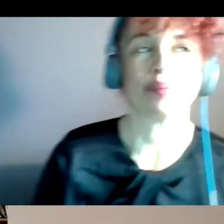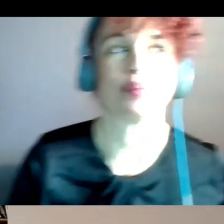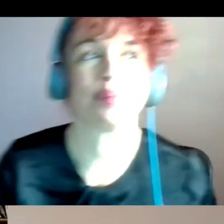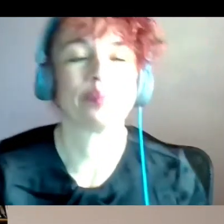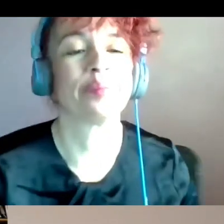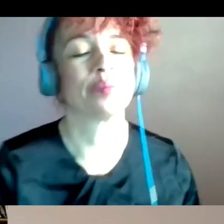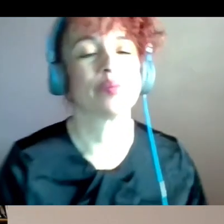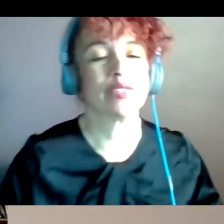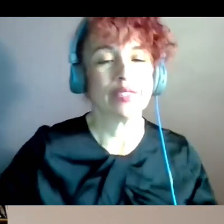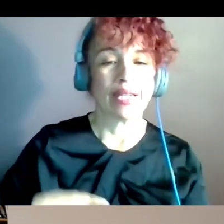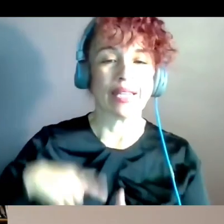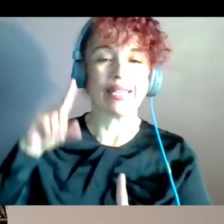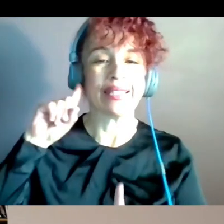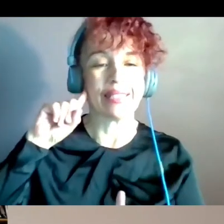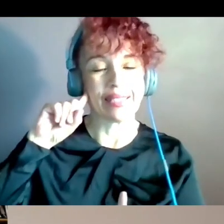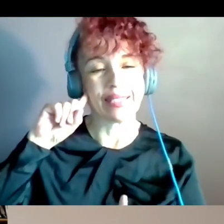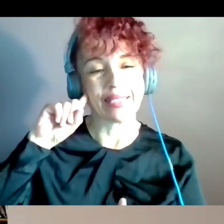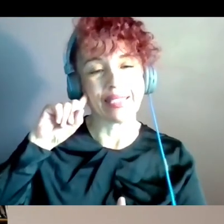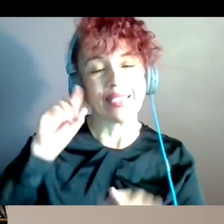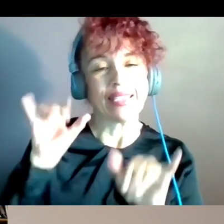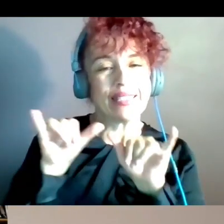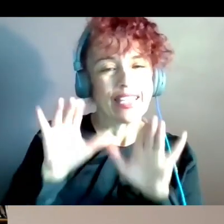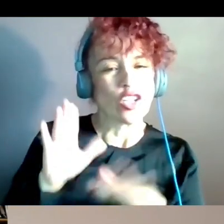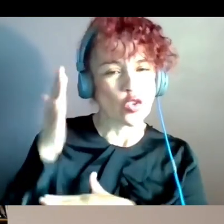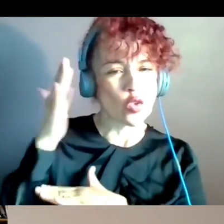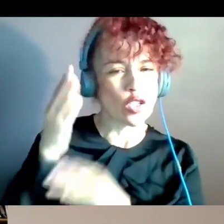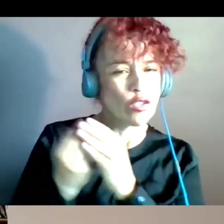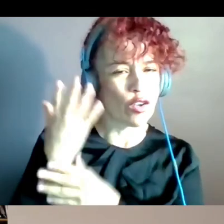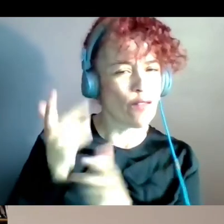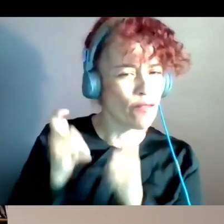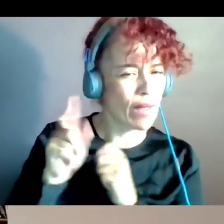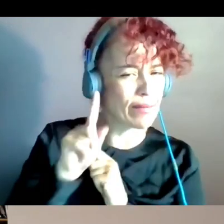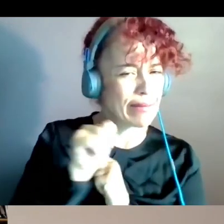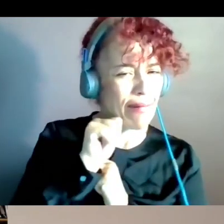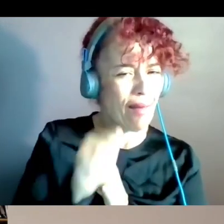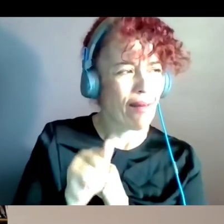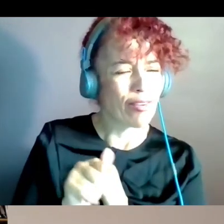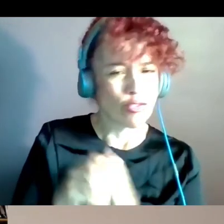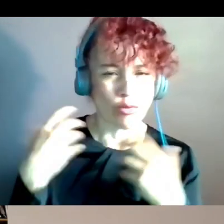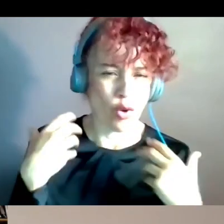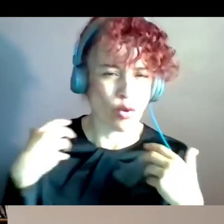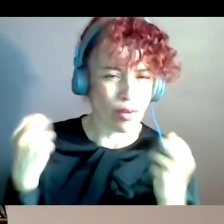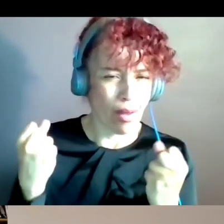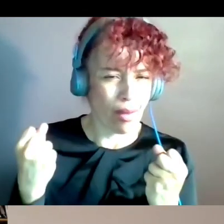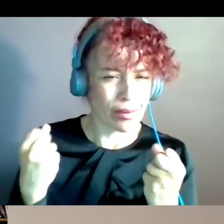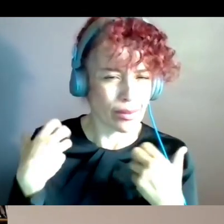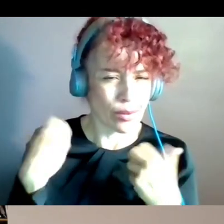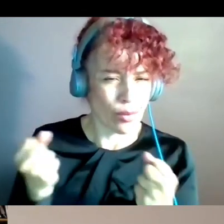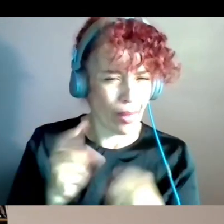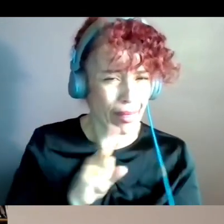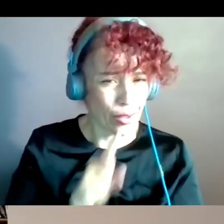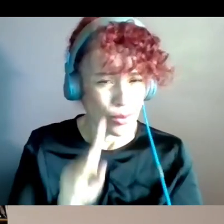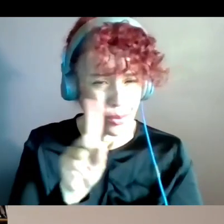I've heard there have also been genetic engineering in trees, so they grow faster, so they're not as strong. The wood isn't as strong. Is that